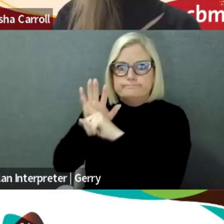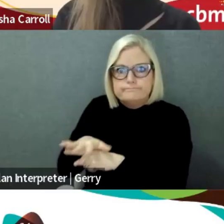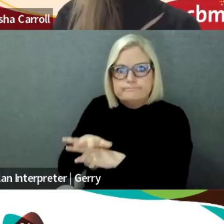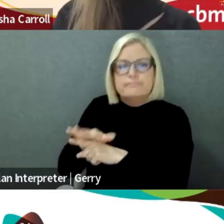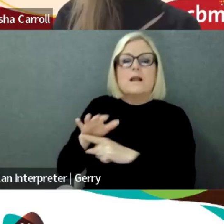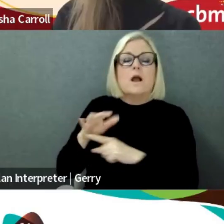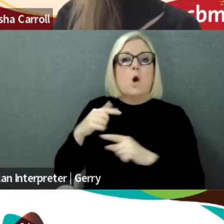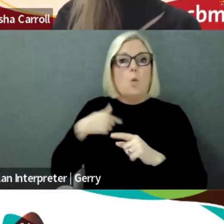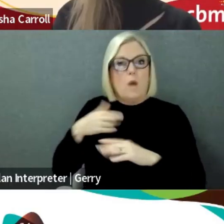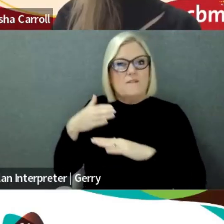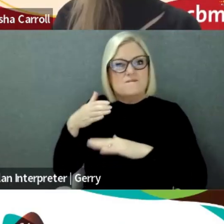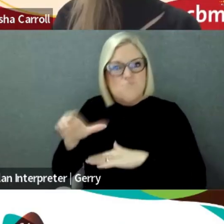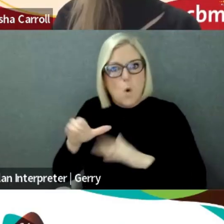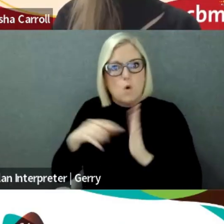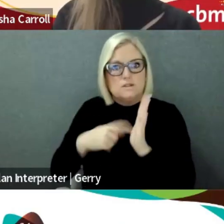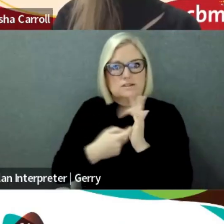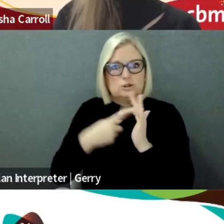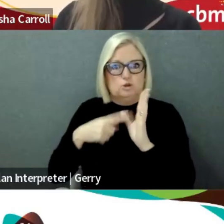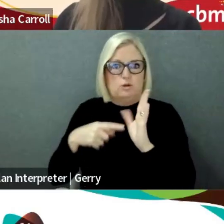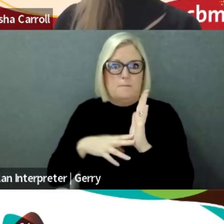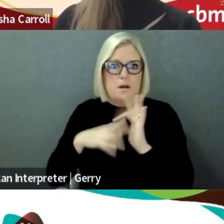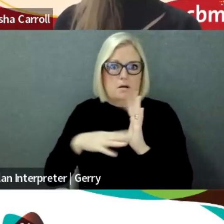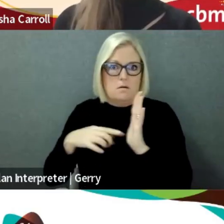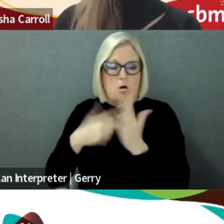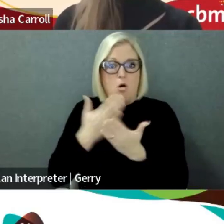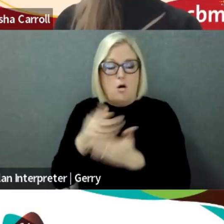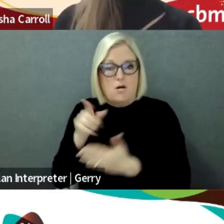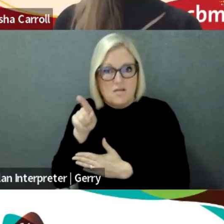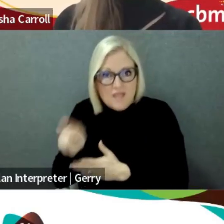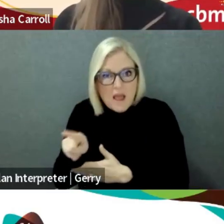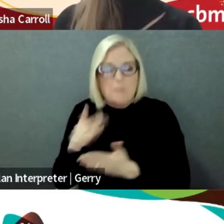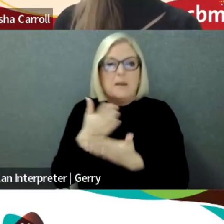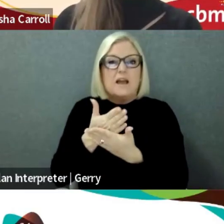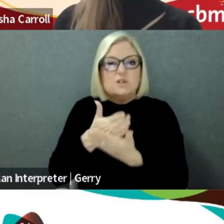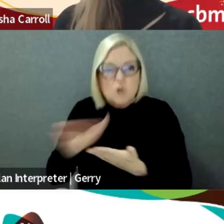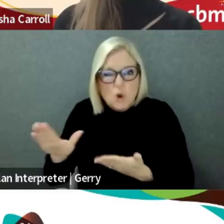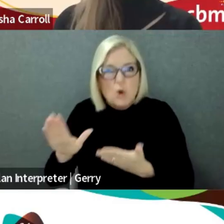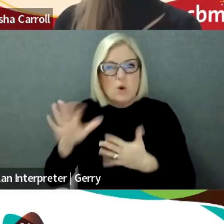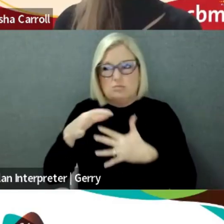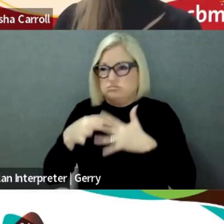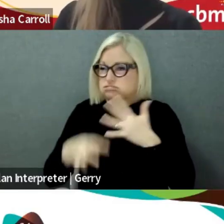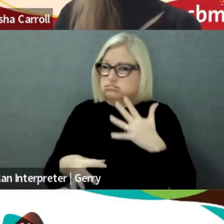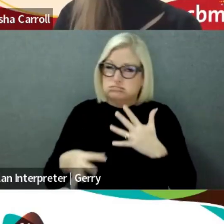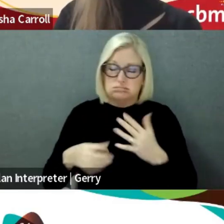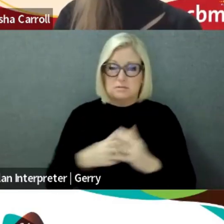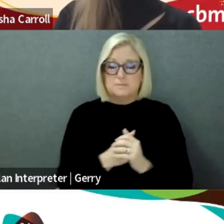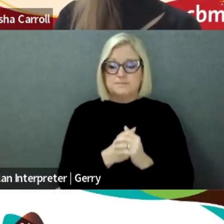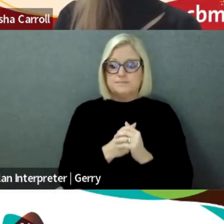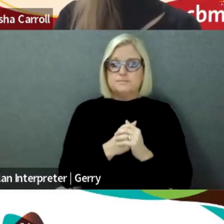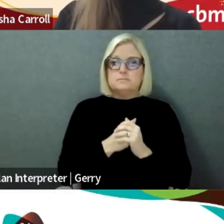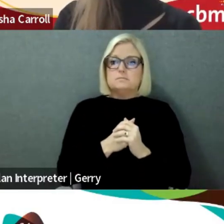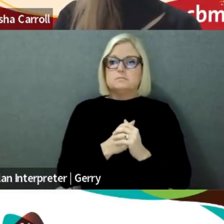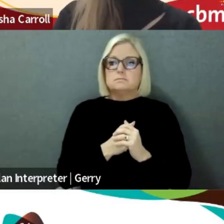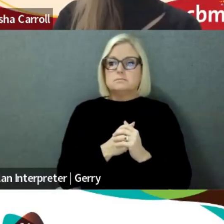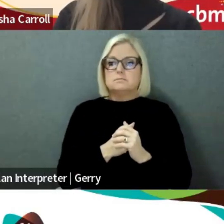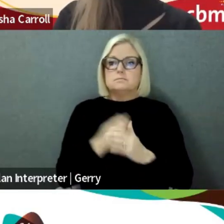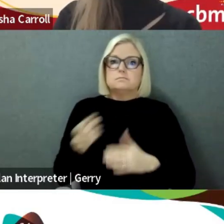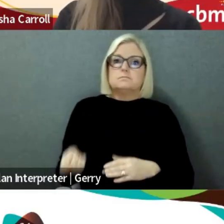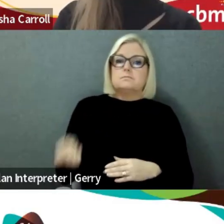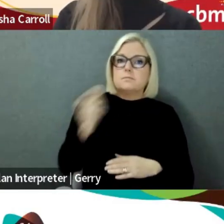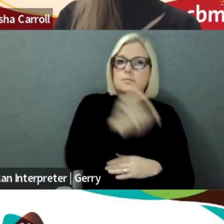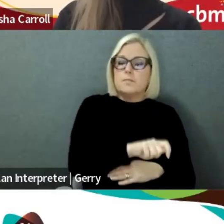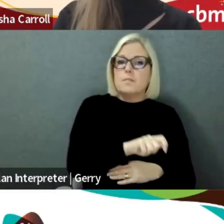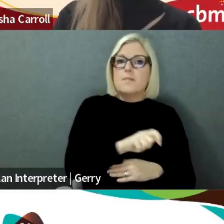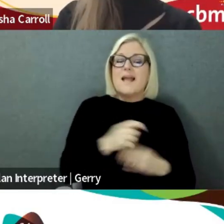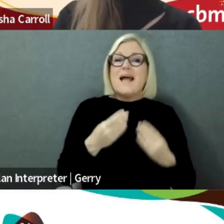services, justice, and community life. And Some Pacific countries have also not